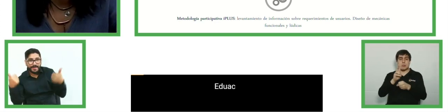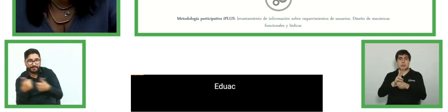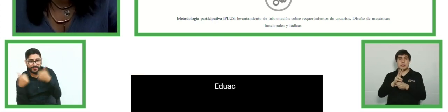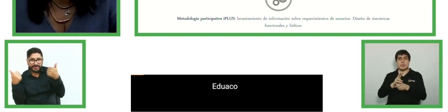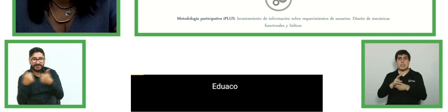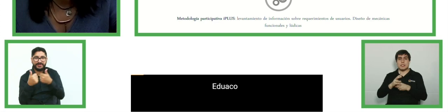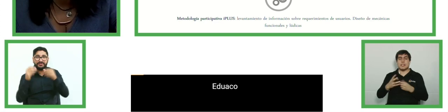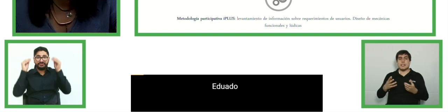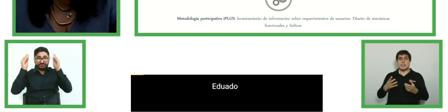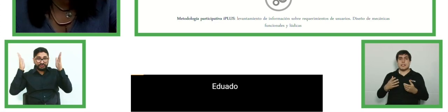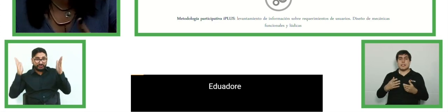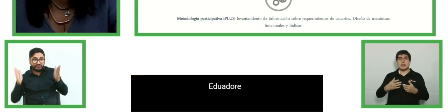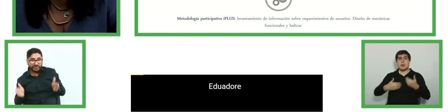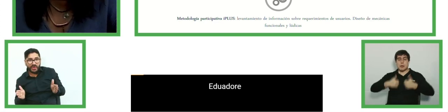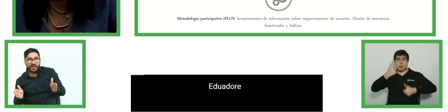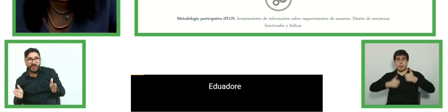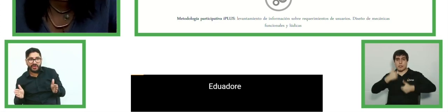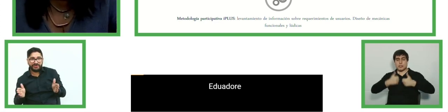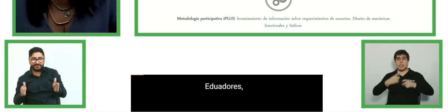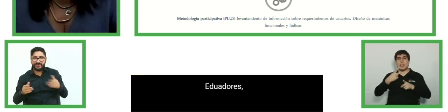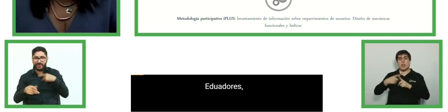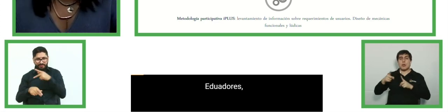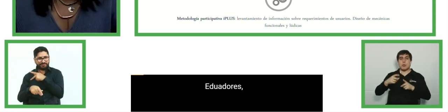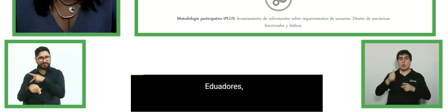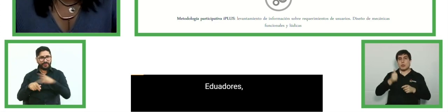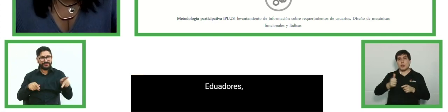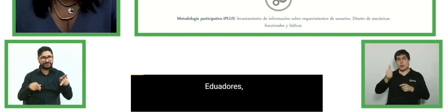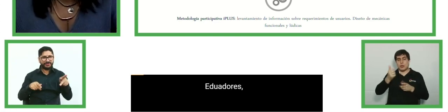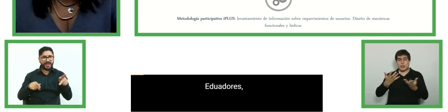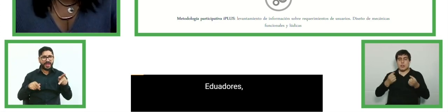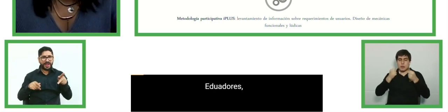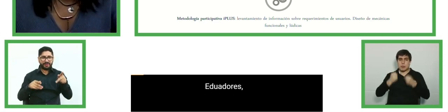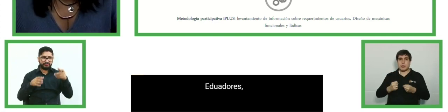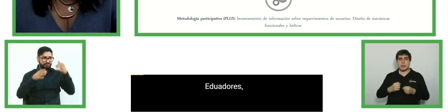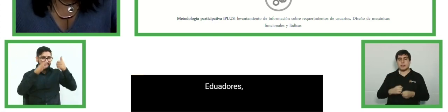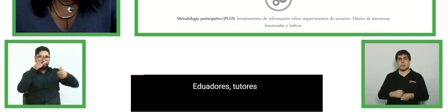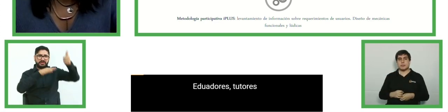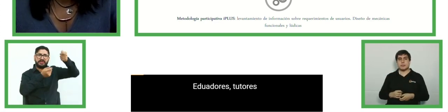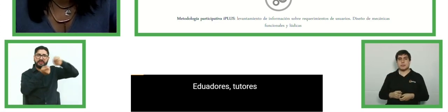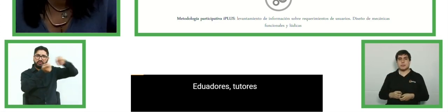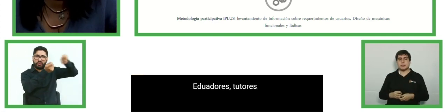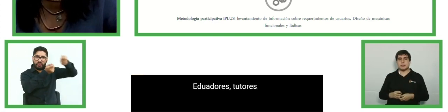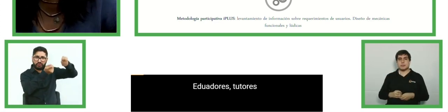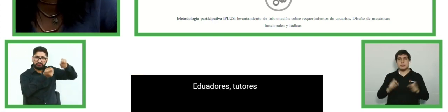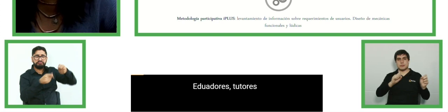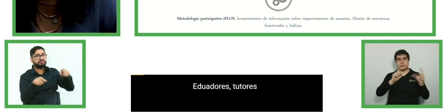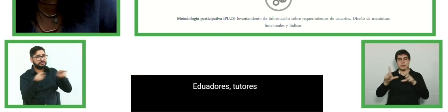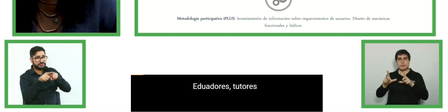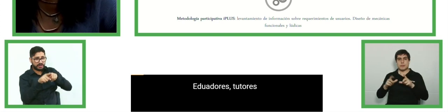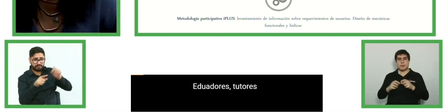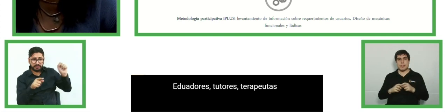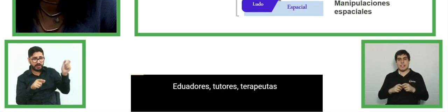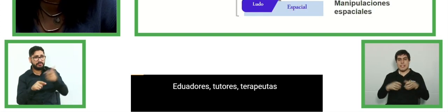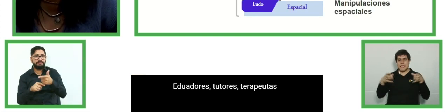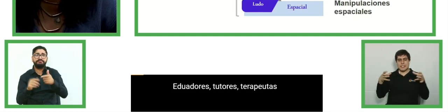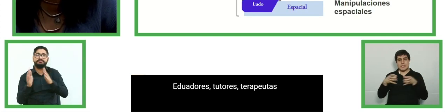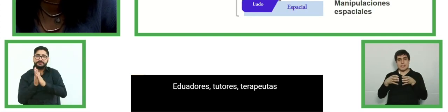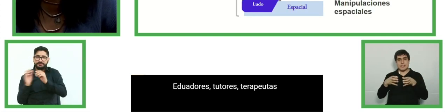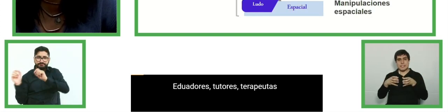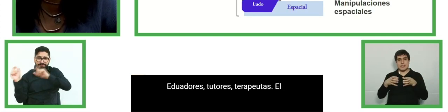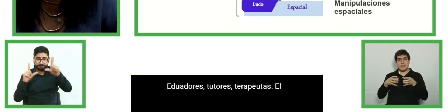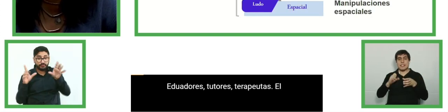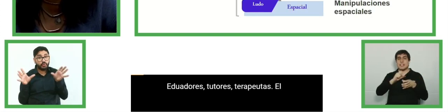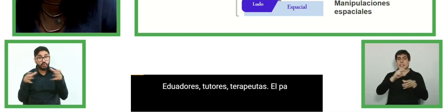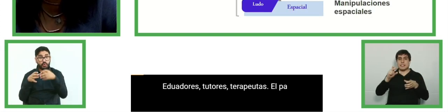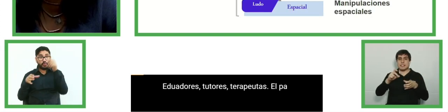or directors of the organization. Next, the package for developing cognitive